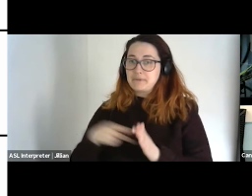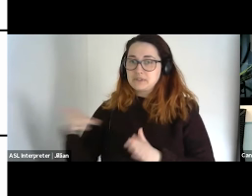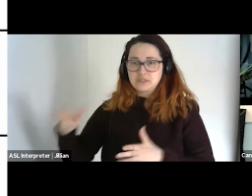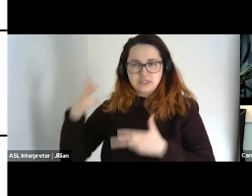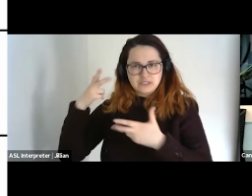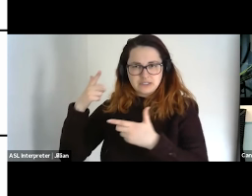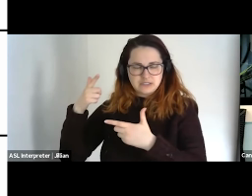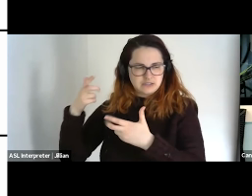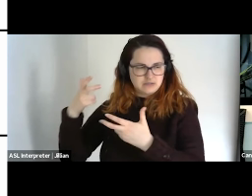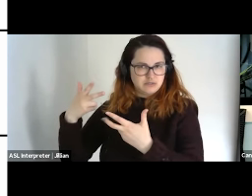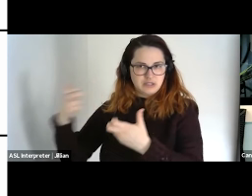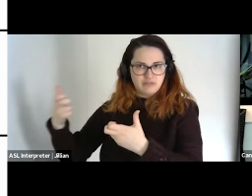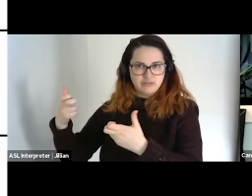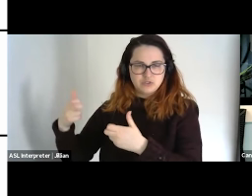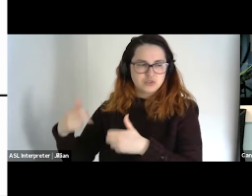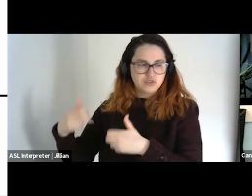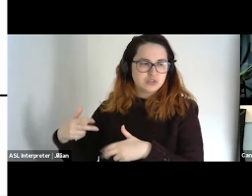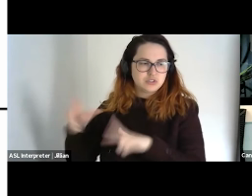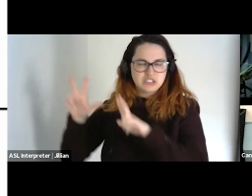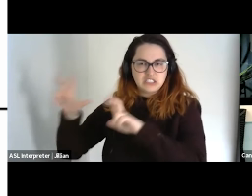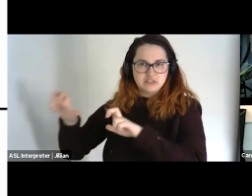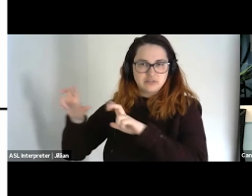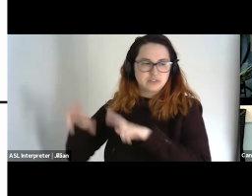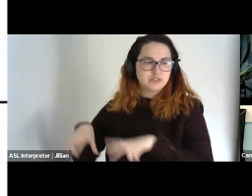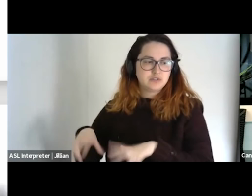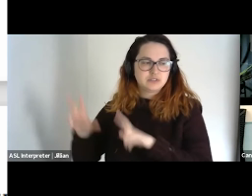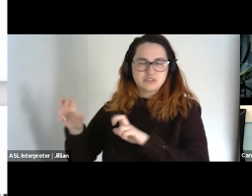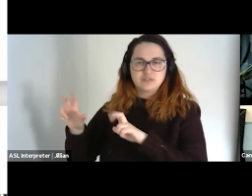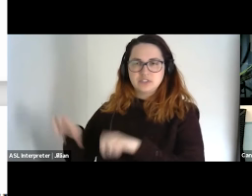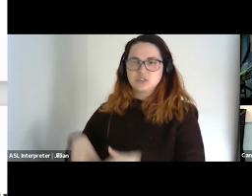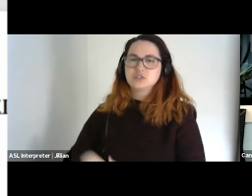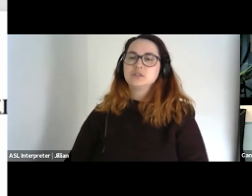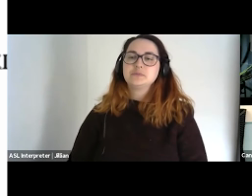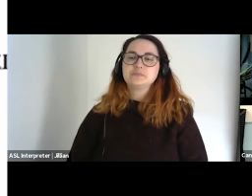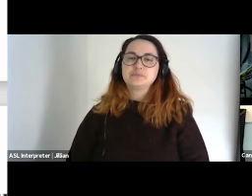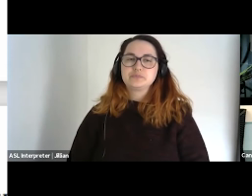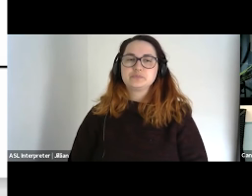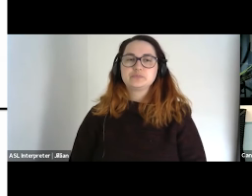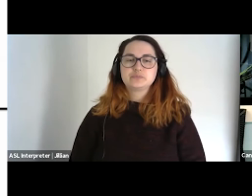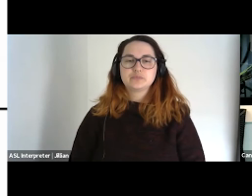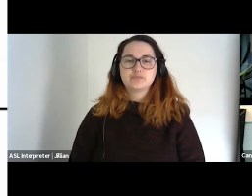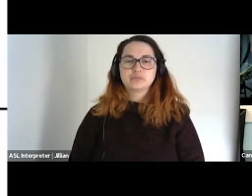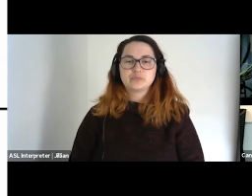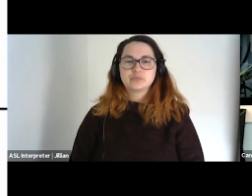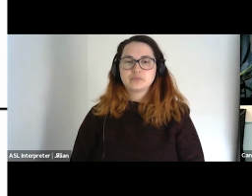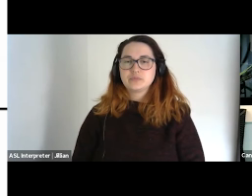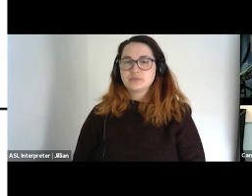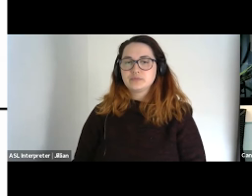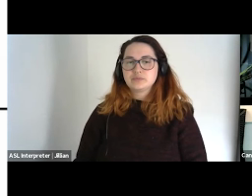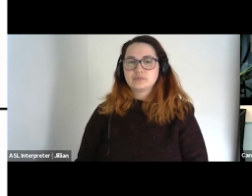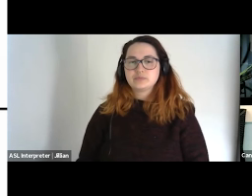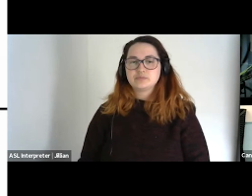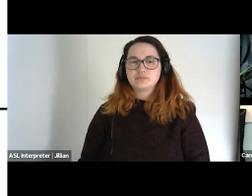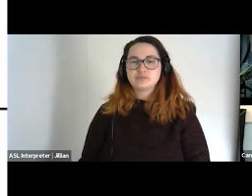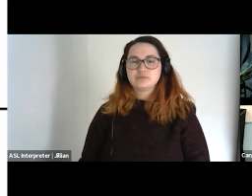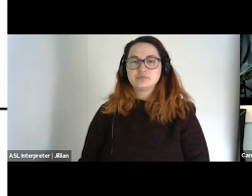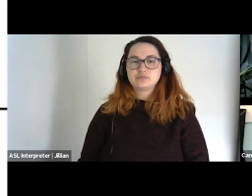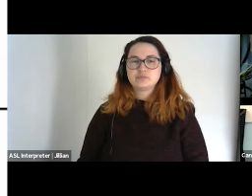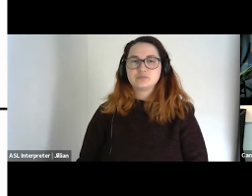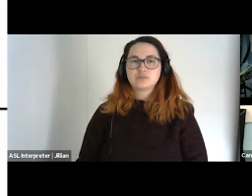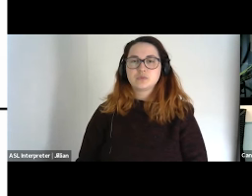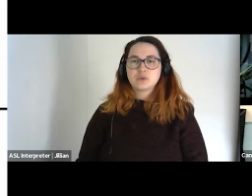anything about what she may or may not think about me. So we're working our way through this. What would have been a